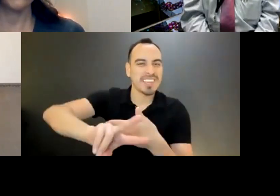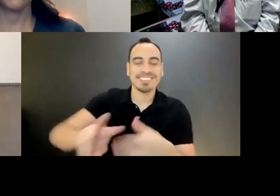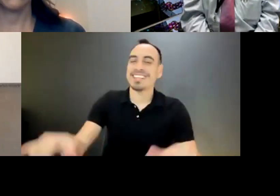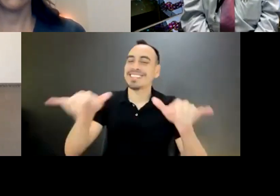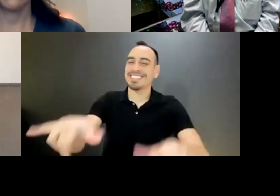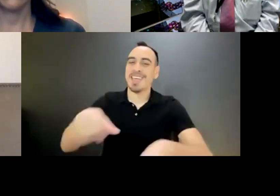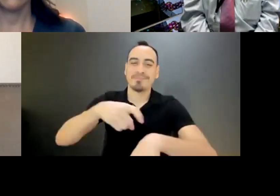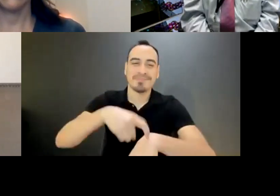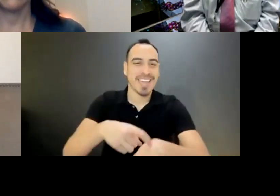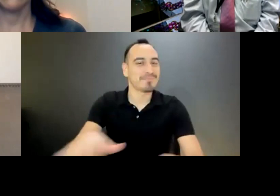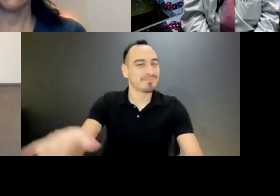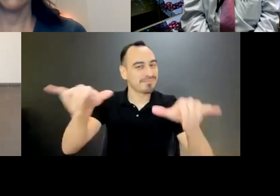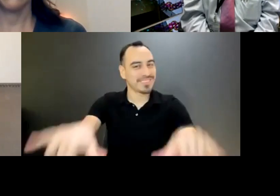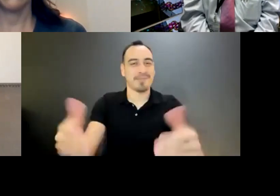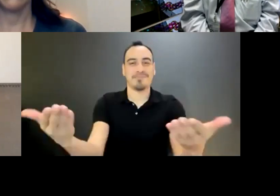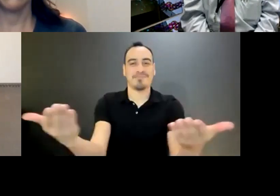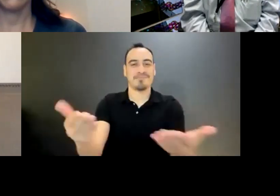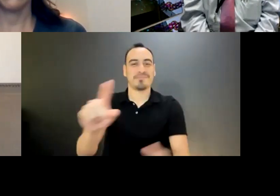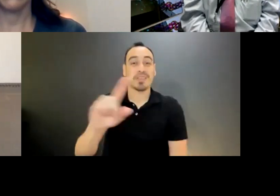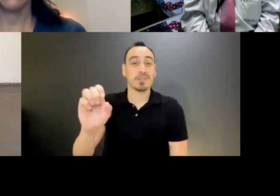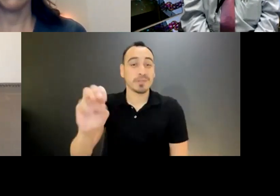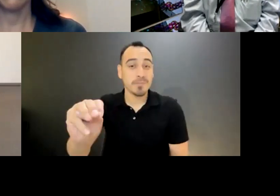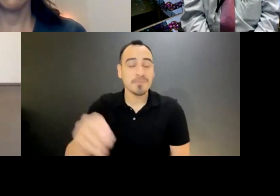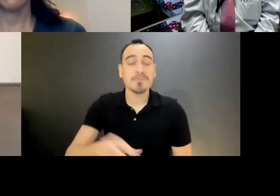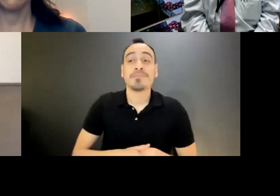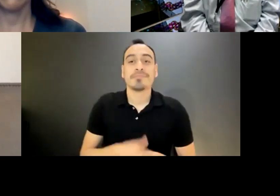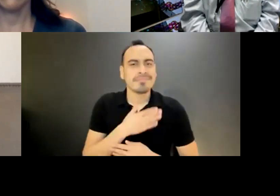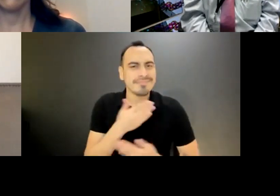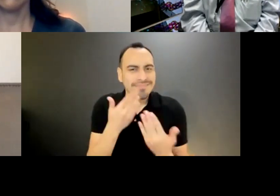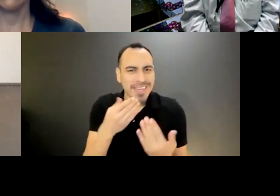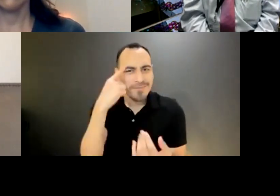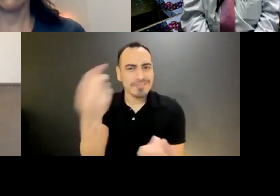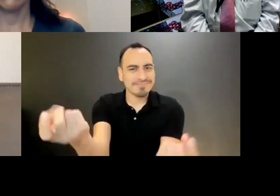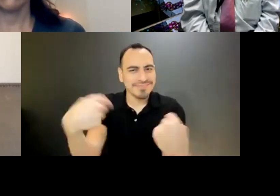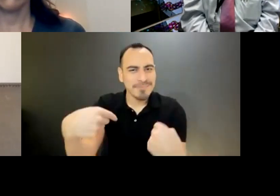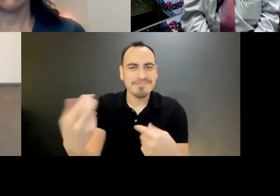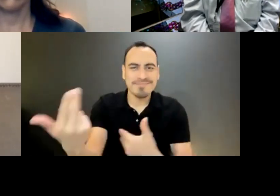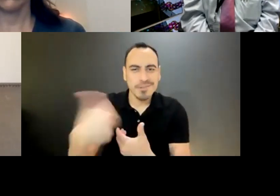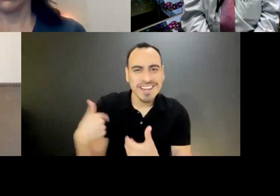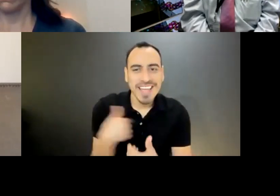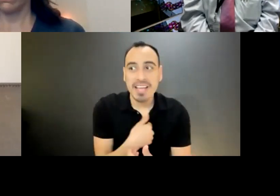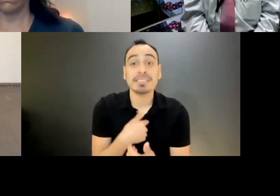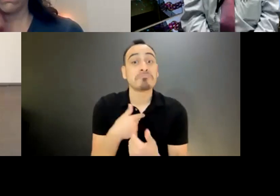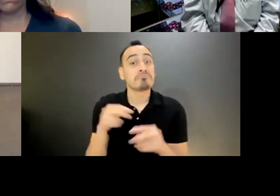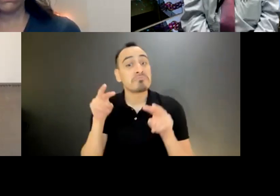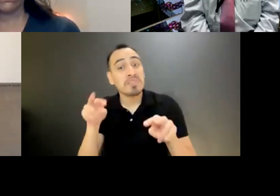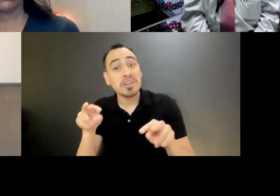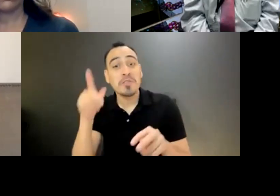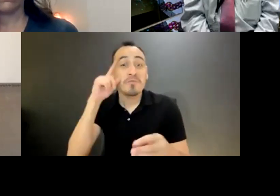same medium, Zoom. Again, we thank you for tuning in. Please stay tuned and updated. Liz, if you could